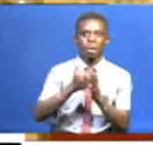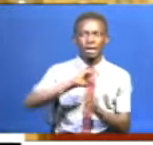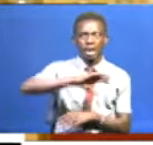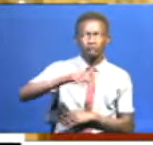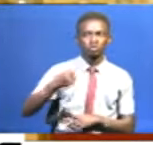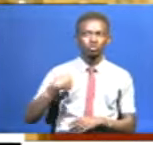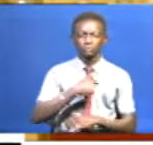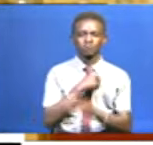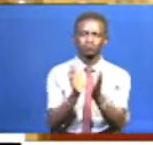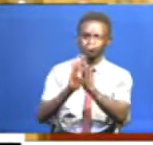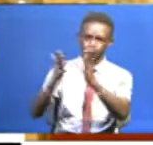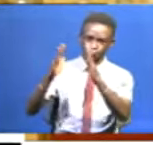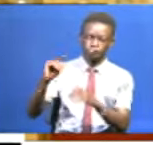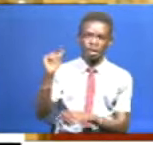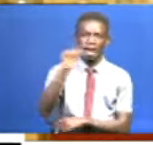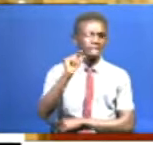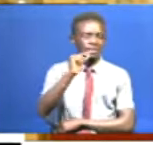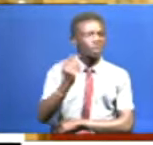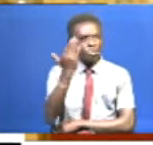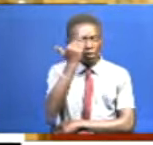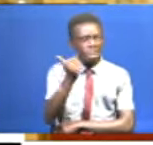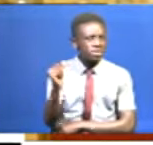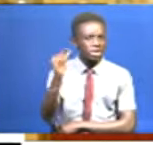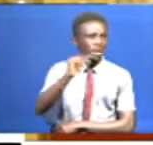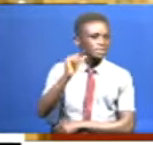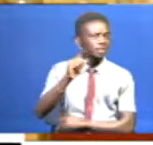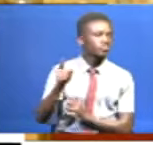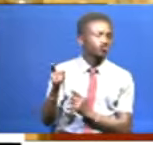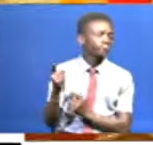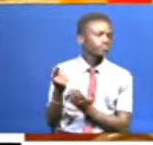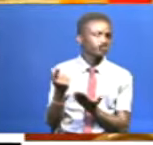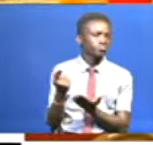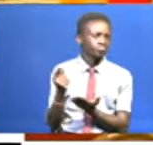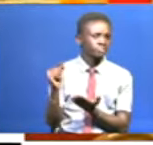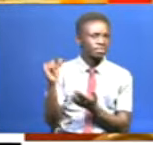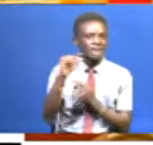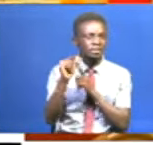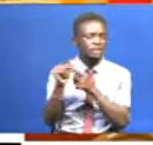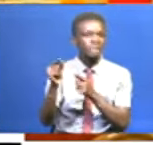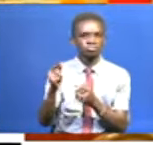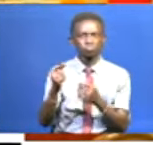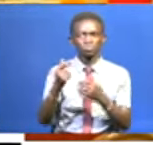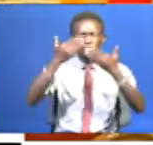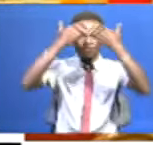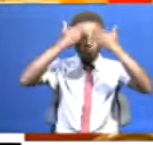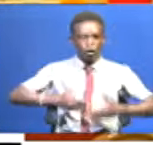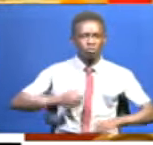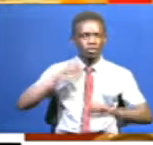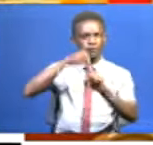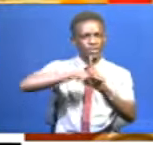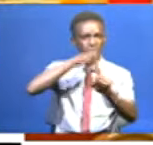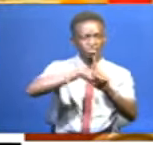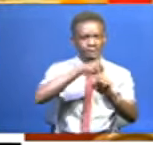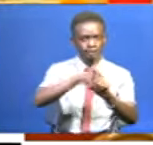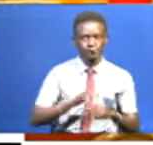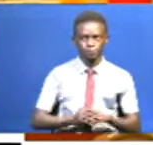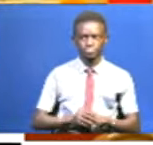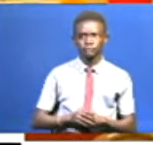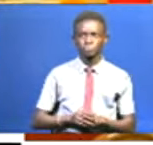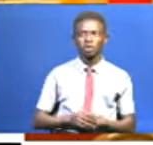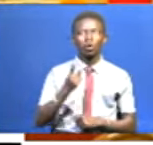applaud Garissa for being on the forefront. The gaps are so huge, we can't address